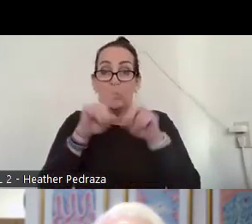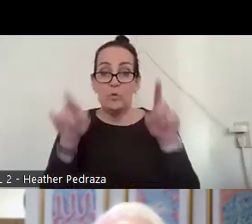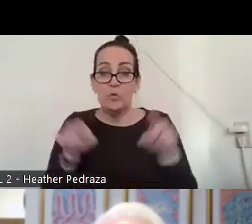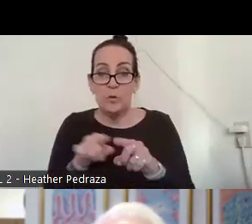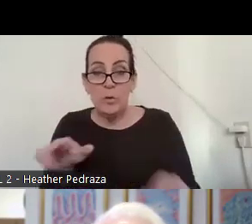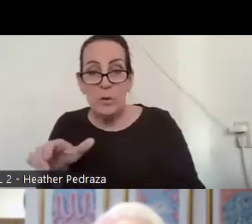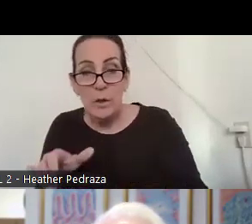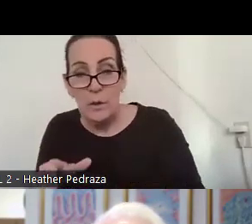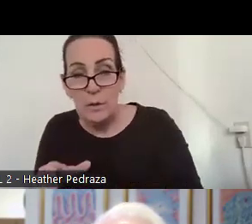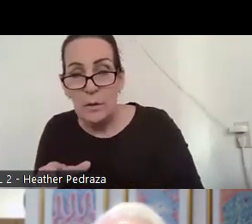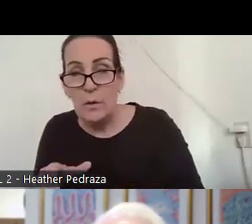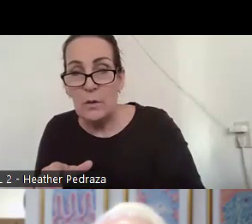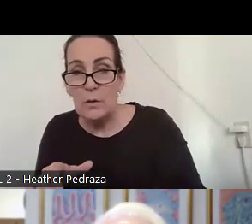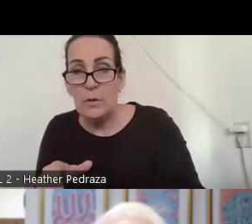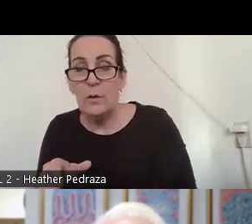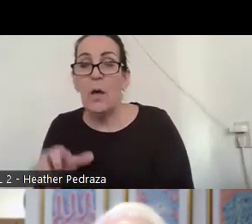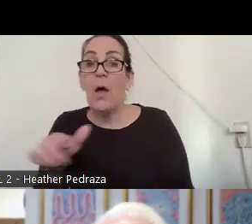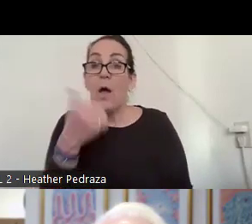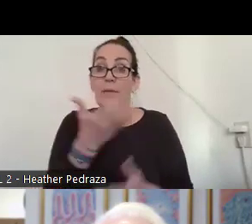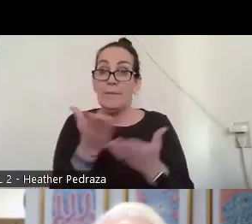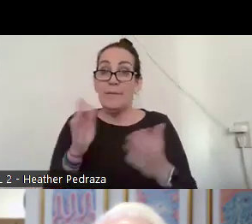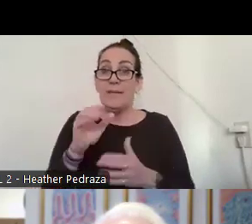Dr. Klosky presented,